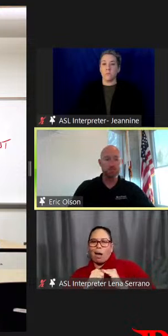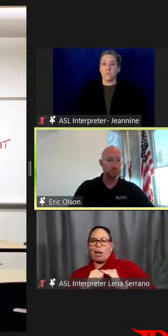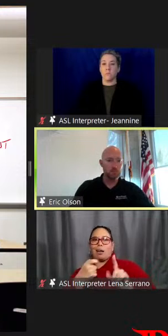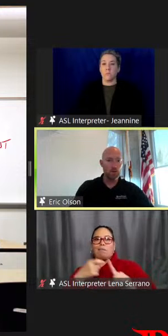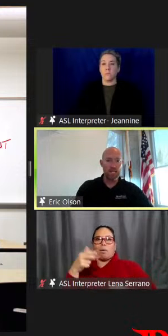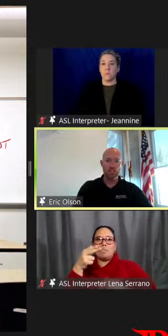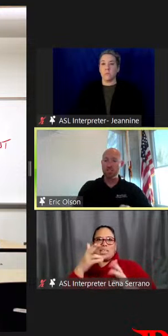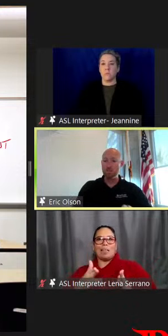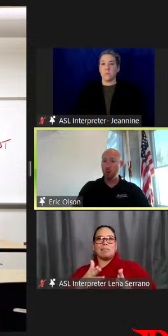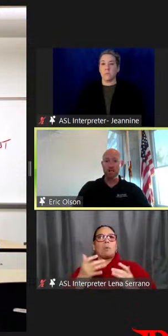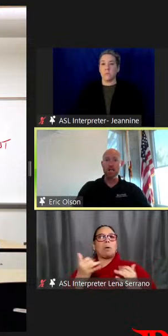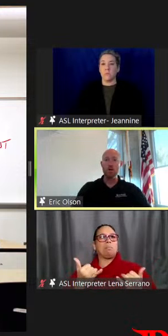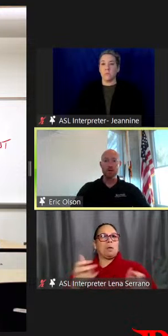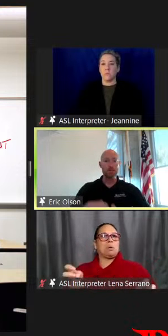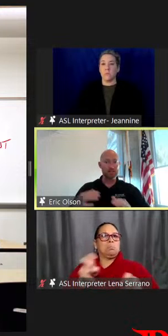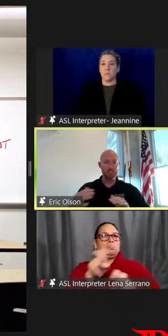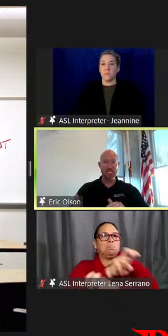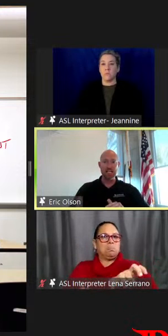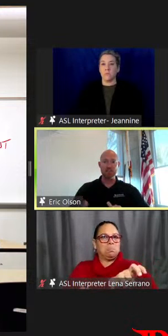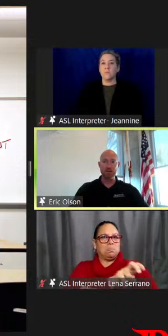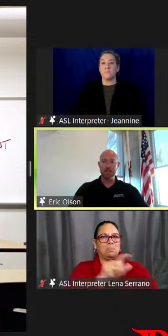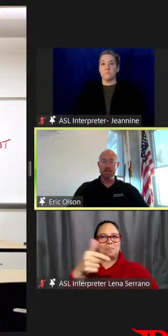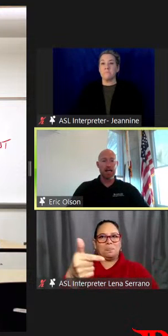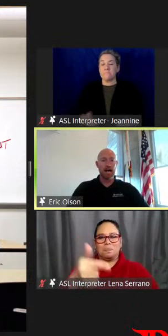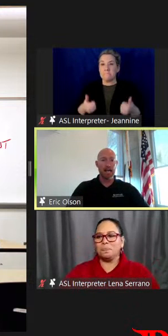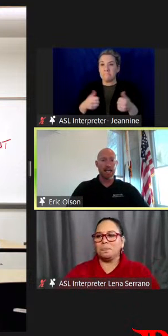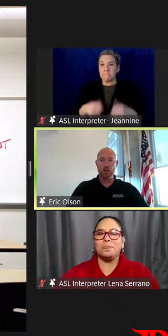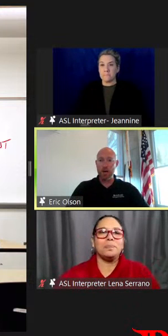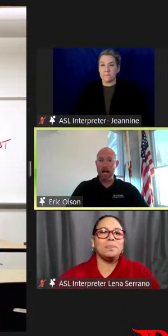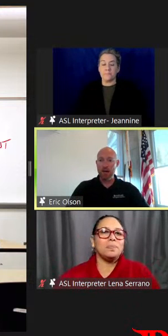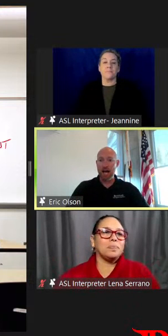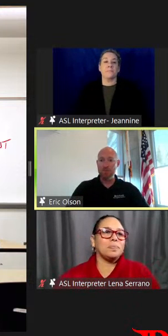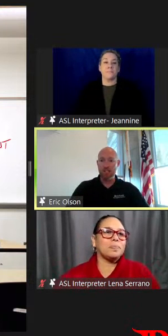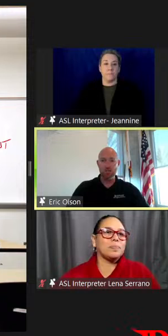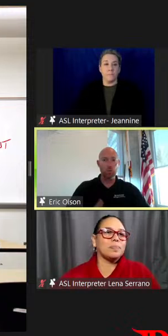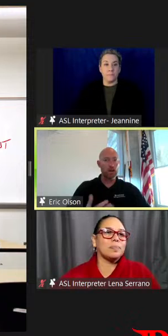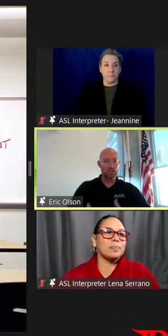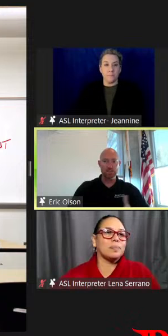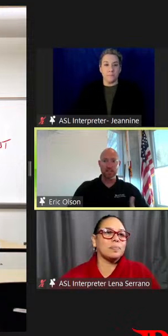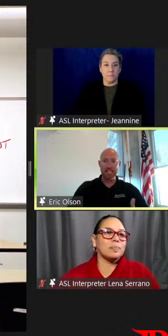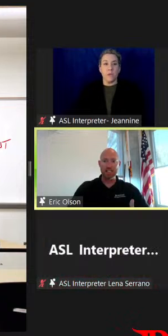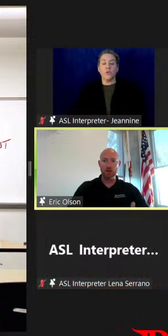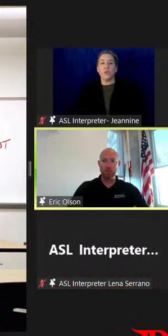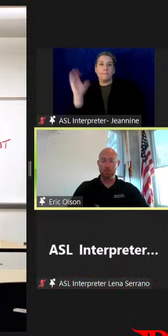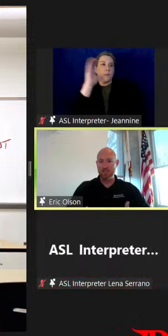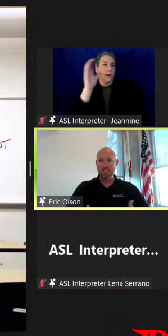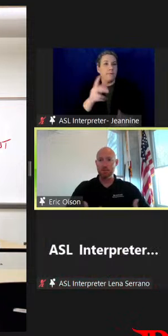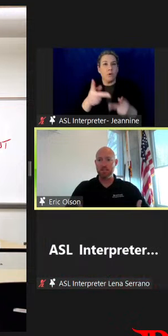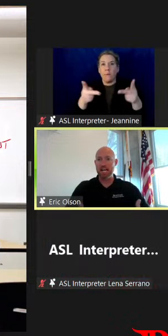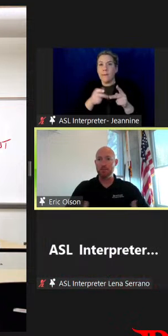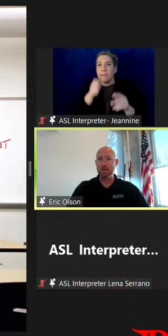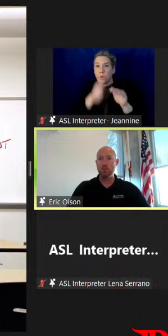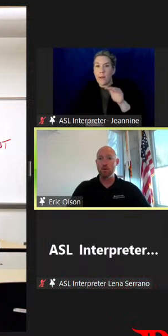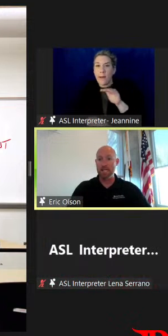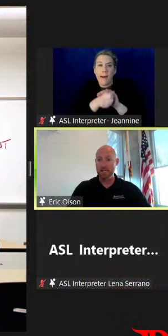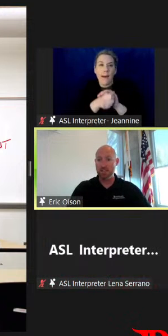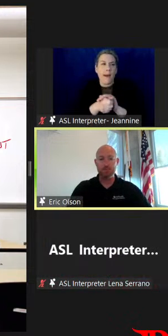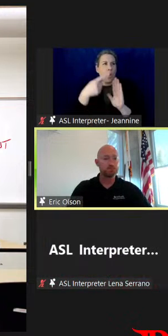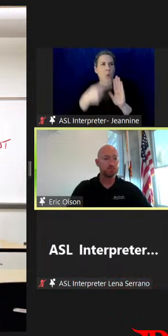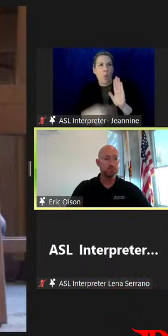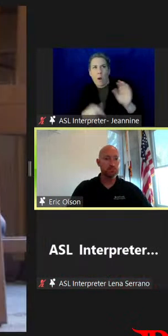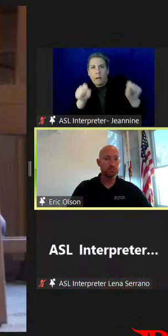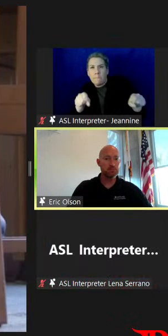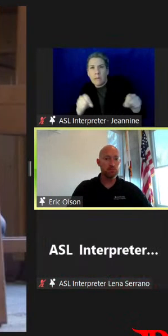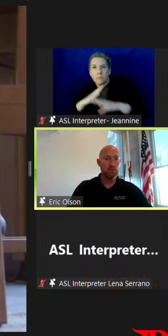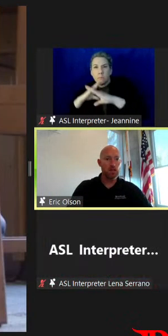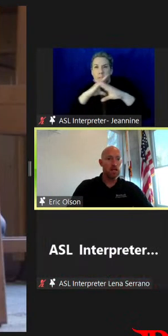assailant. Okay, so it's important to know if I'm going to seek cover in and around objects, what its likelihood or propensity to protect me is.